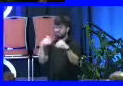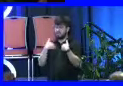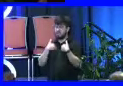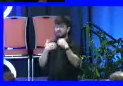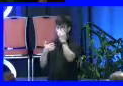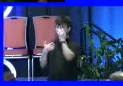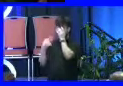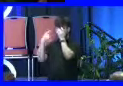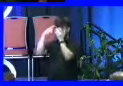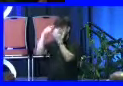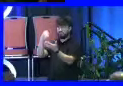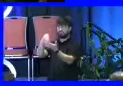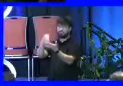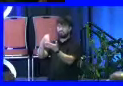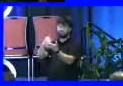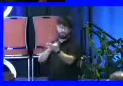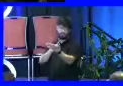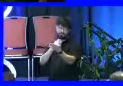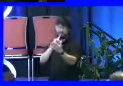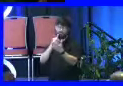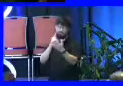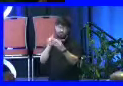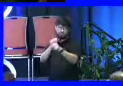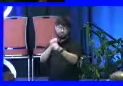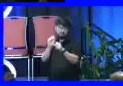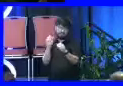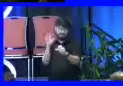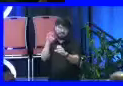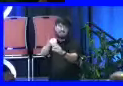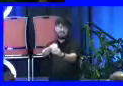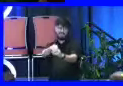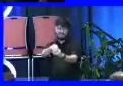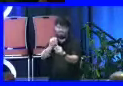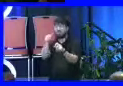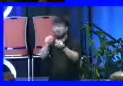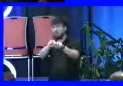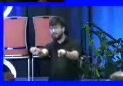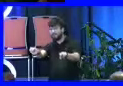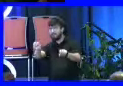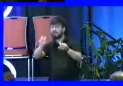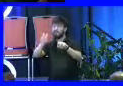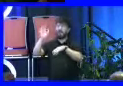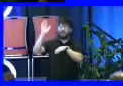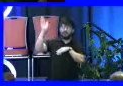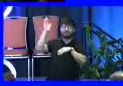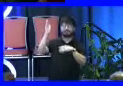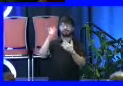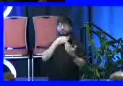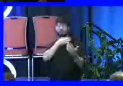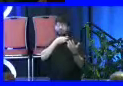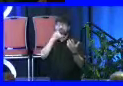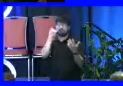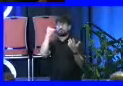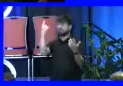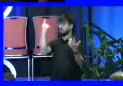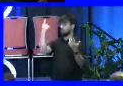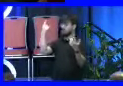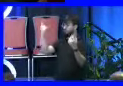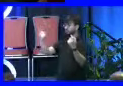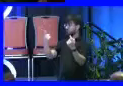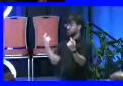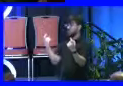I know this group has been really engaged with some of the other panels and presentations. So I'm curious if anyone has any questions for